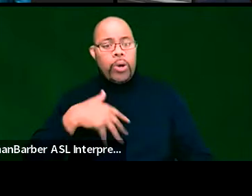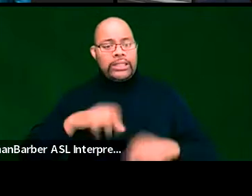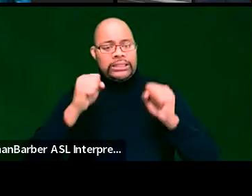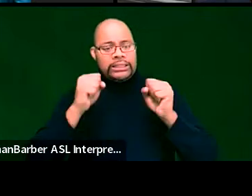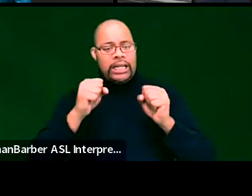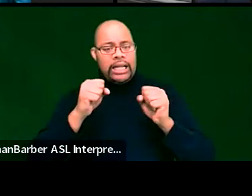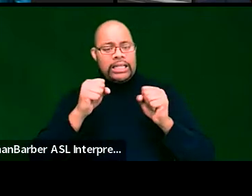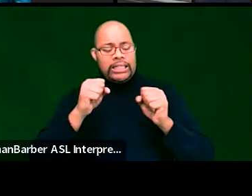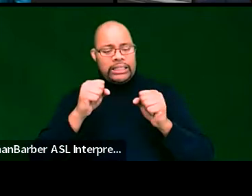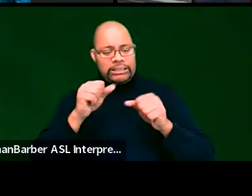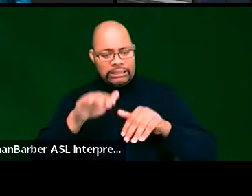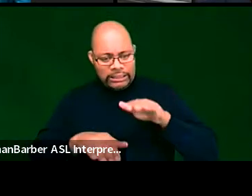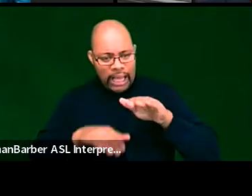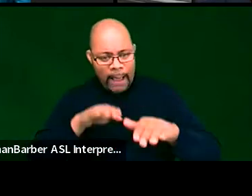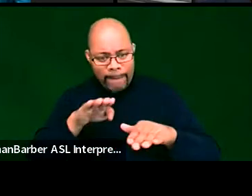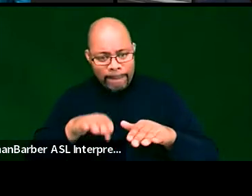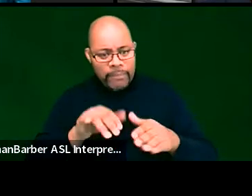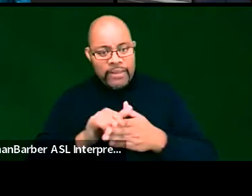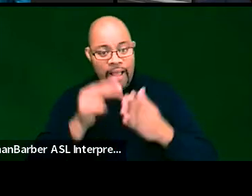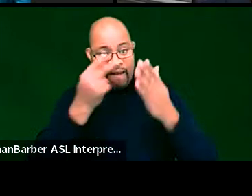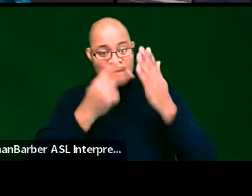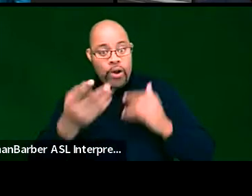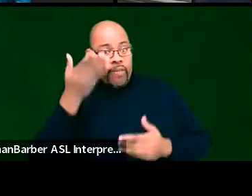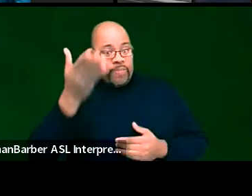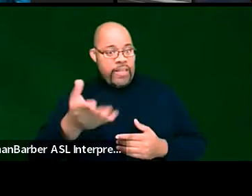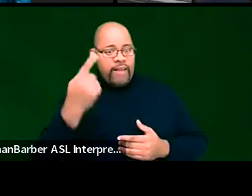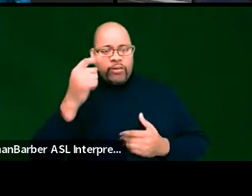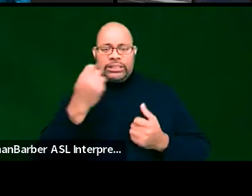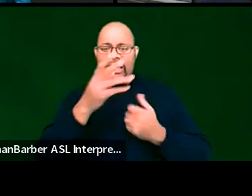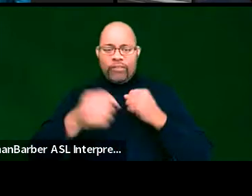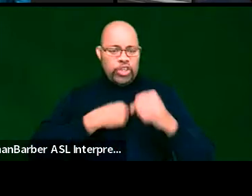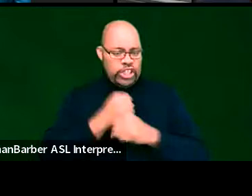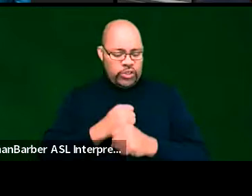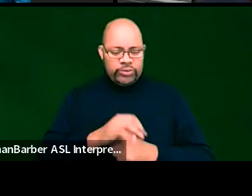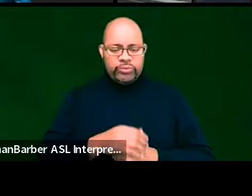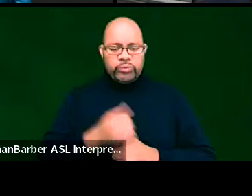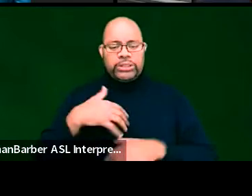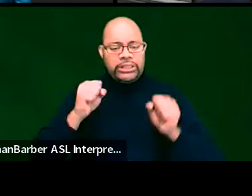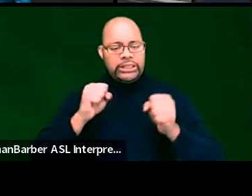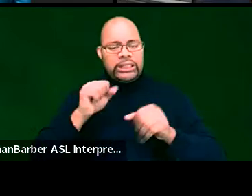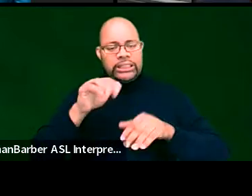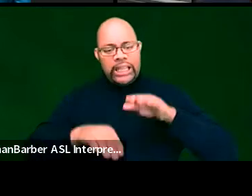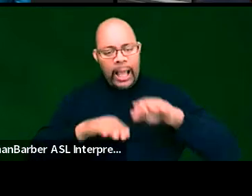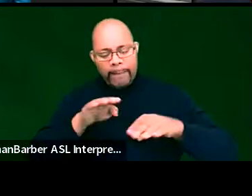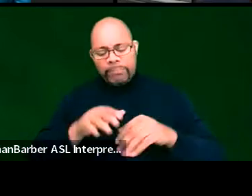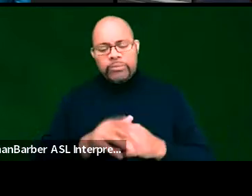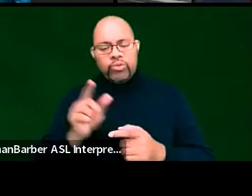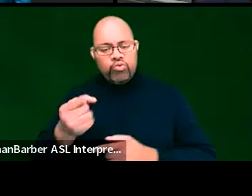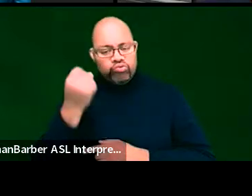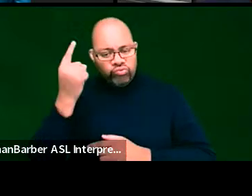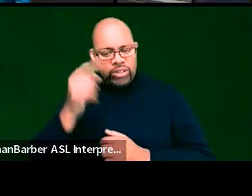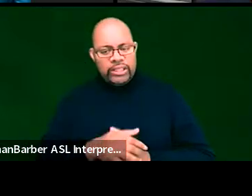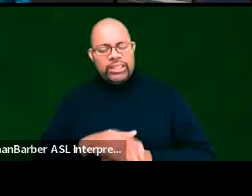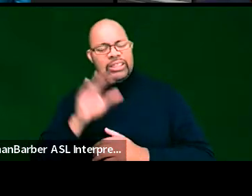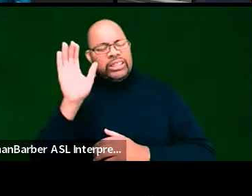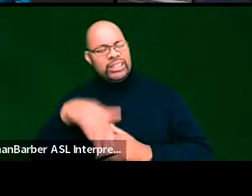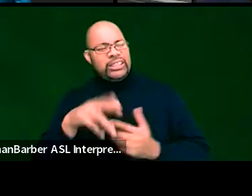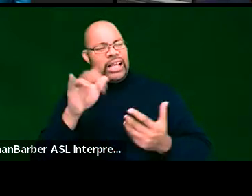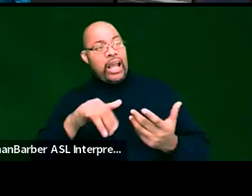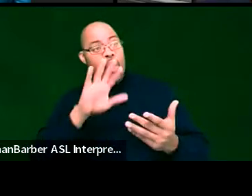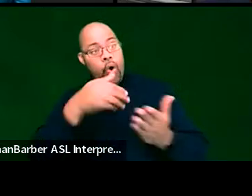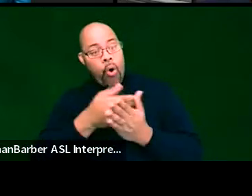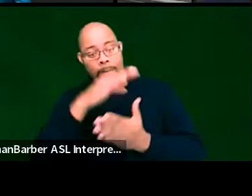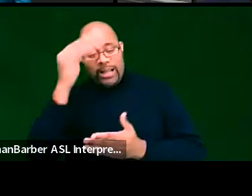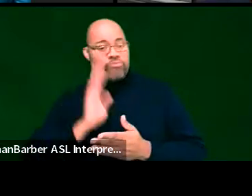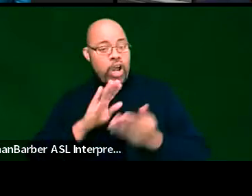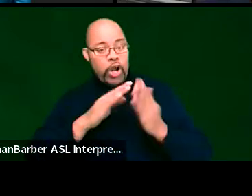concerted steps, even though this forecast has been out there for some years now, we're taking concerted steps to understand, hey, all our Black